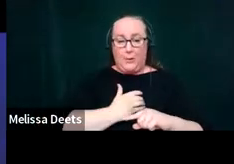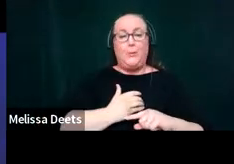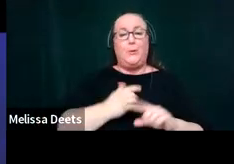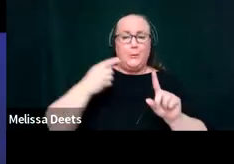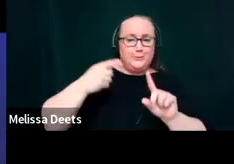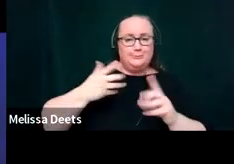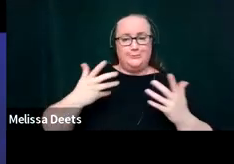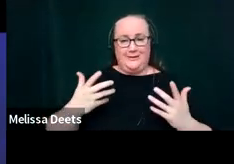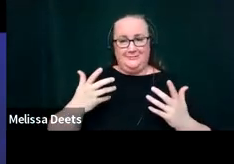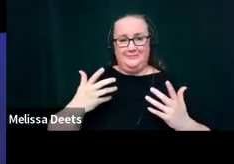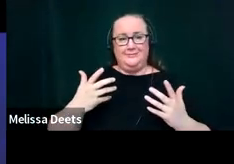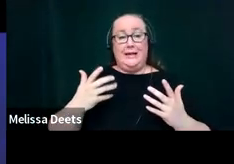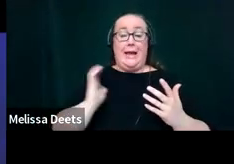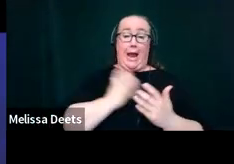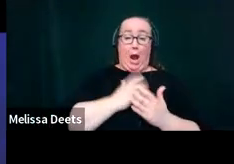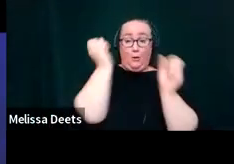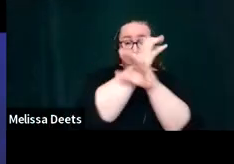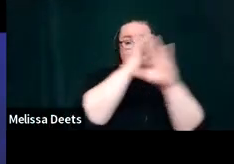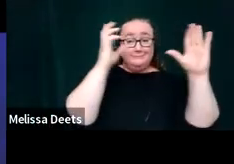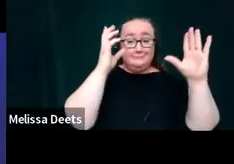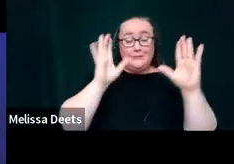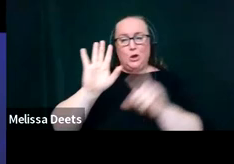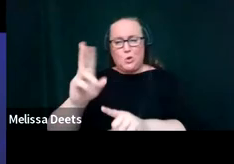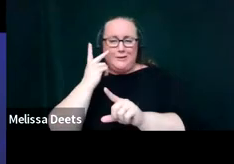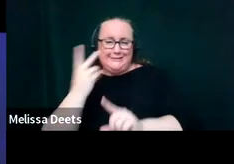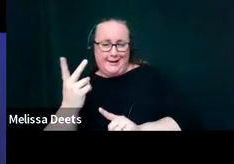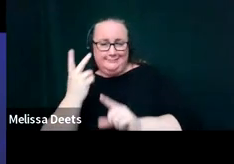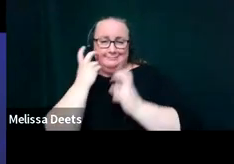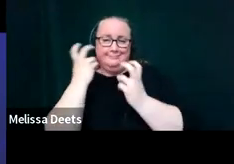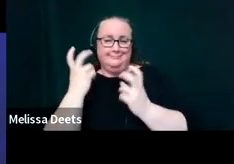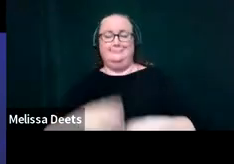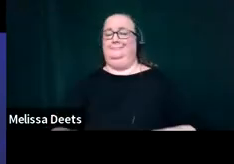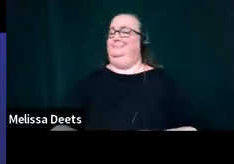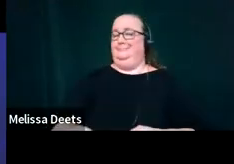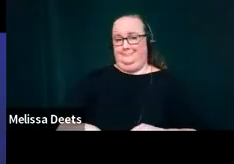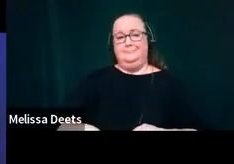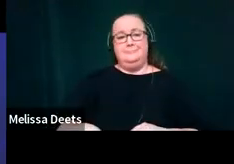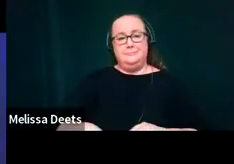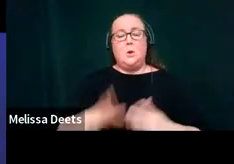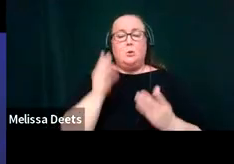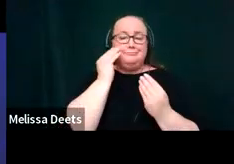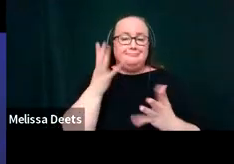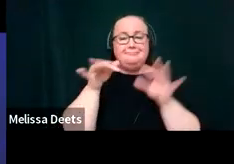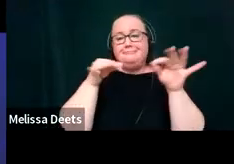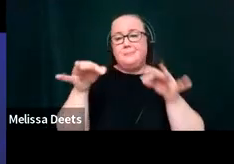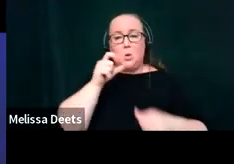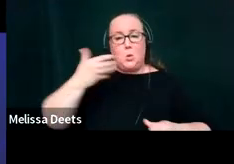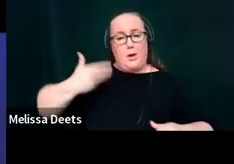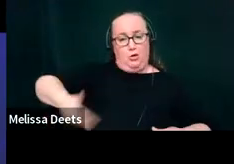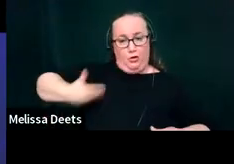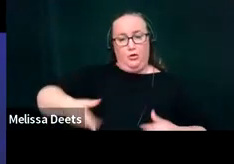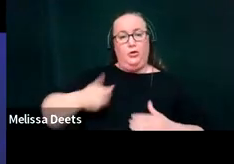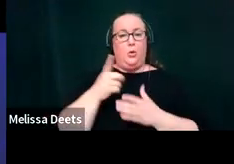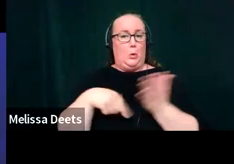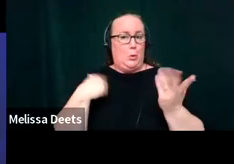our vision, your sight. And today I'd like to tell you a little bit about who we are and what we do.